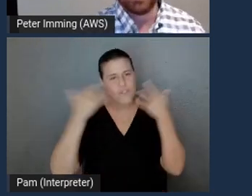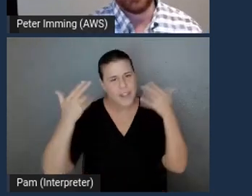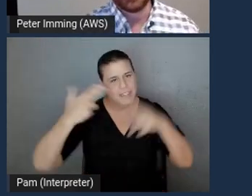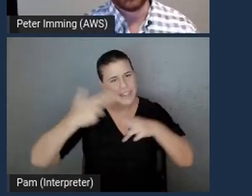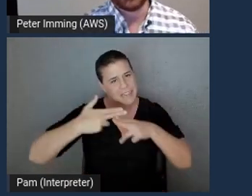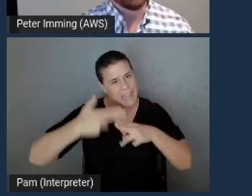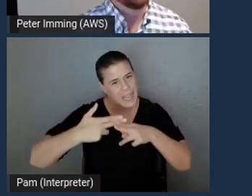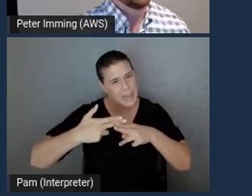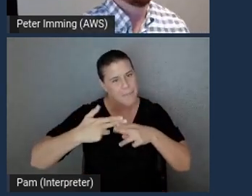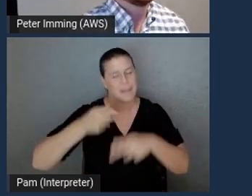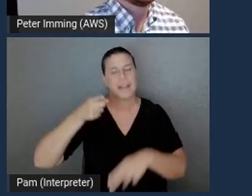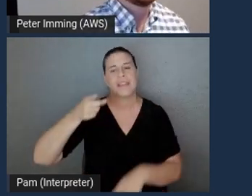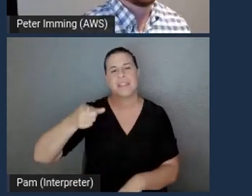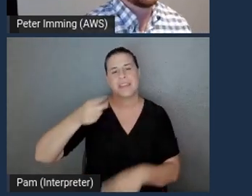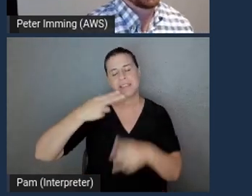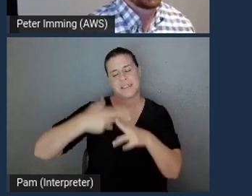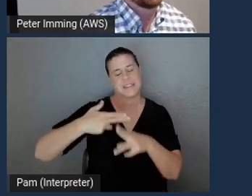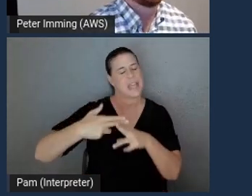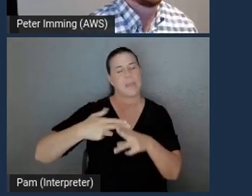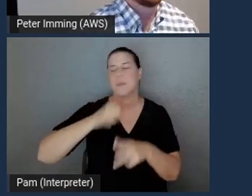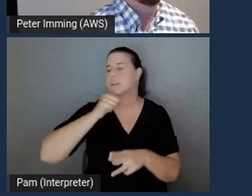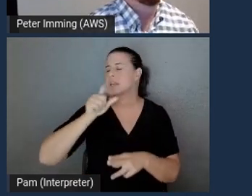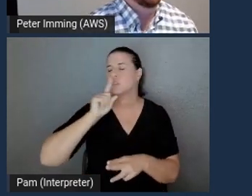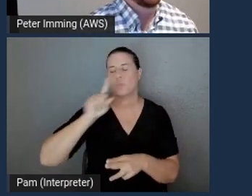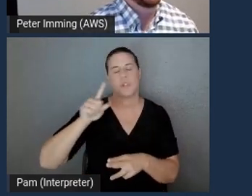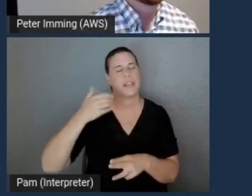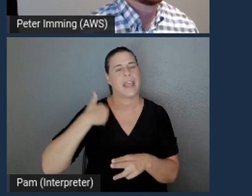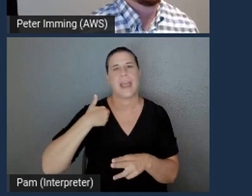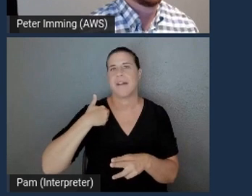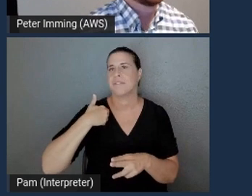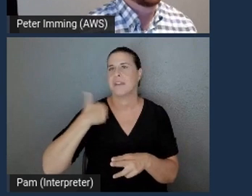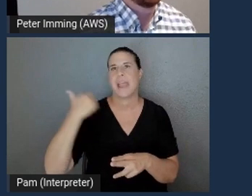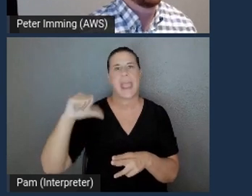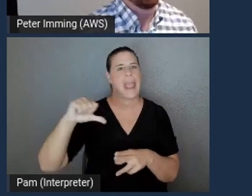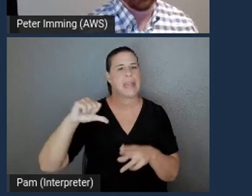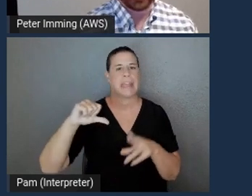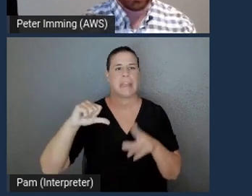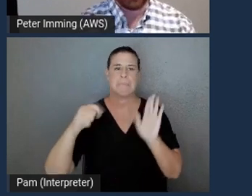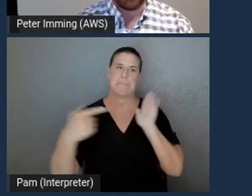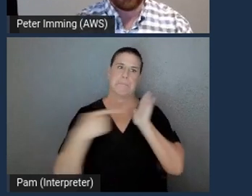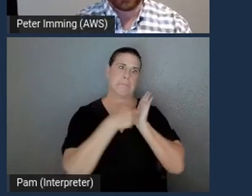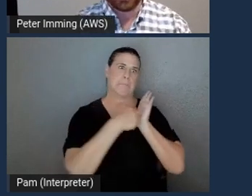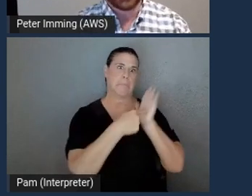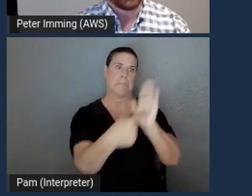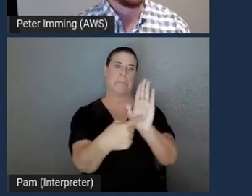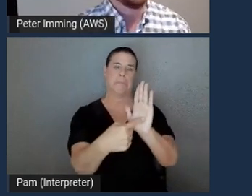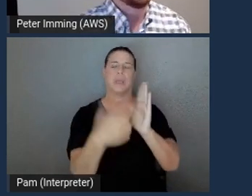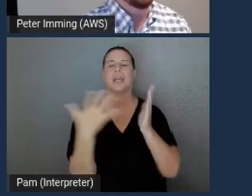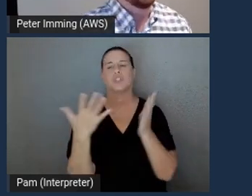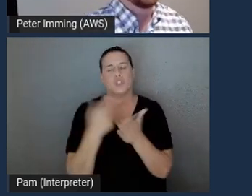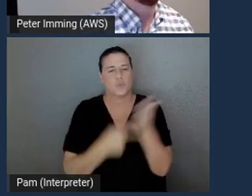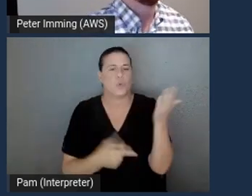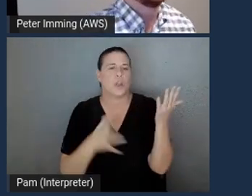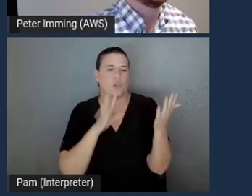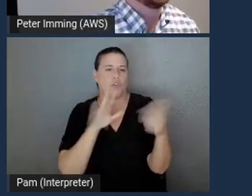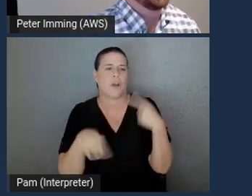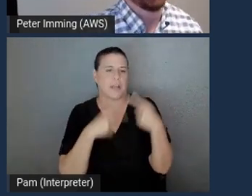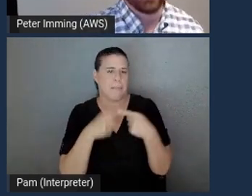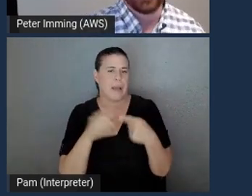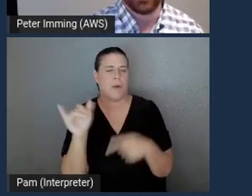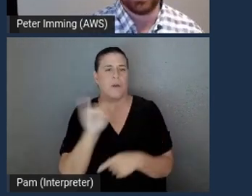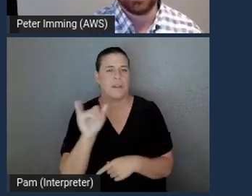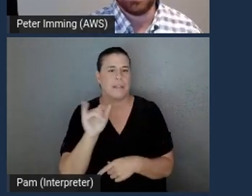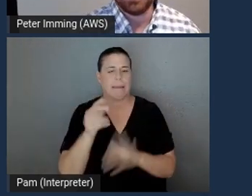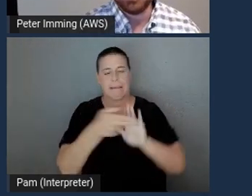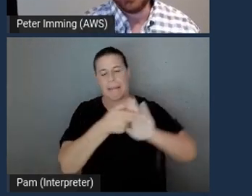Now, this name doesn't really have any bearing. It's just, this is going to be what you're going to refer to this as internally, kind of like a label,